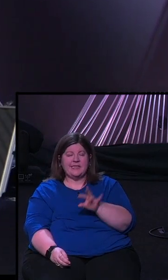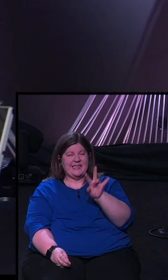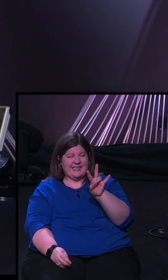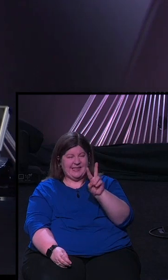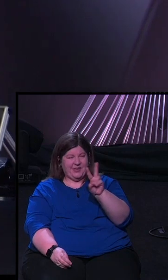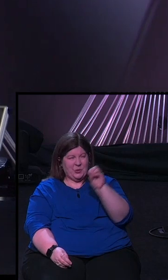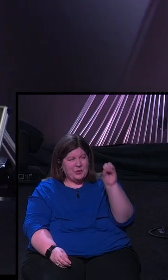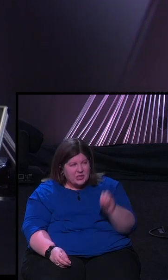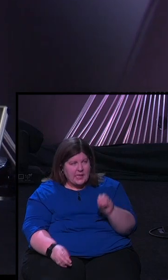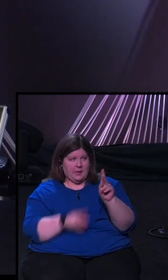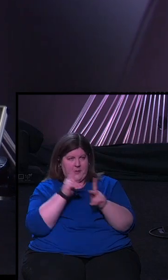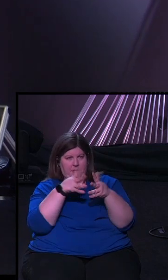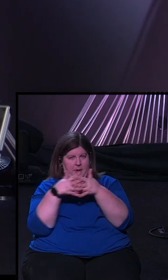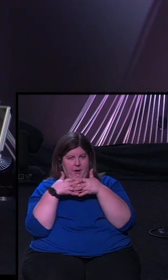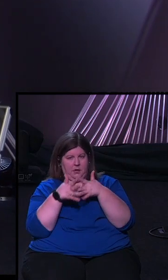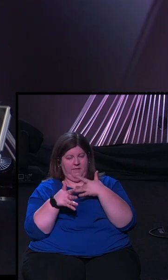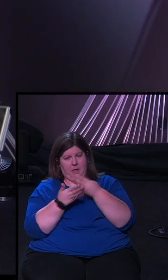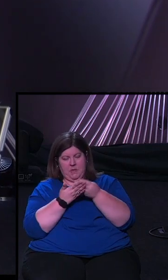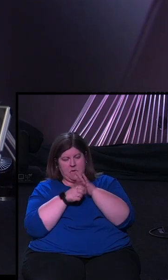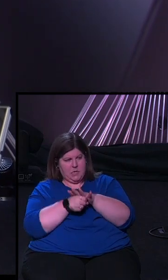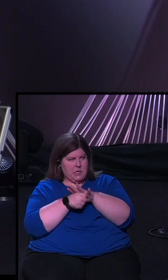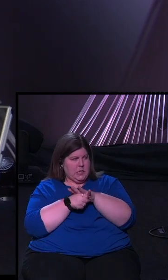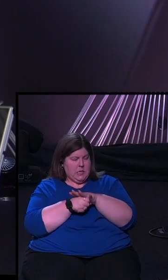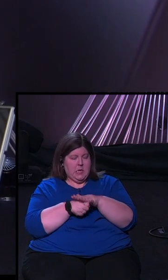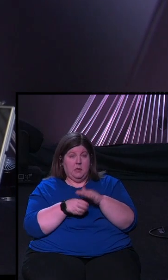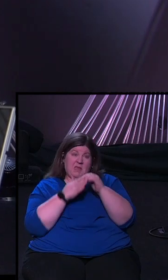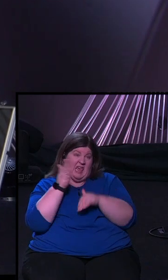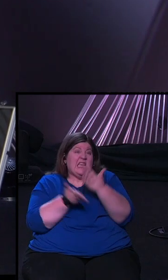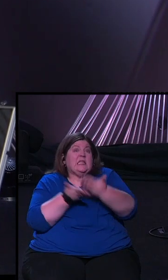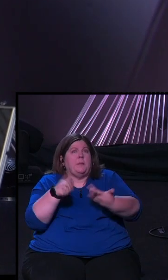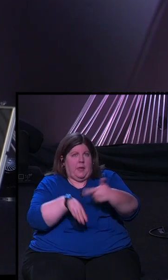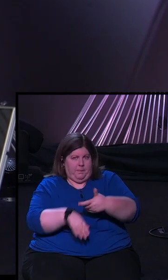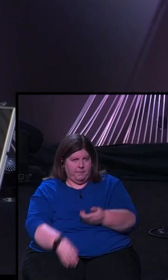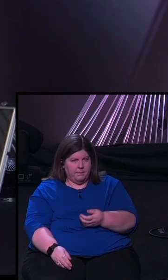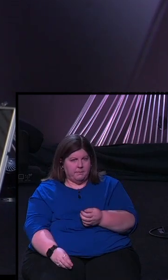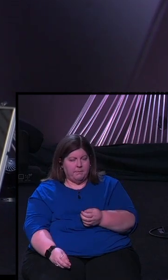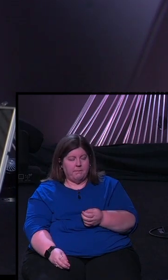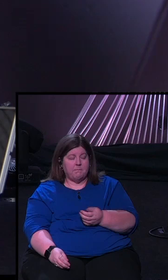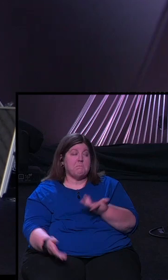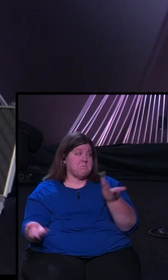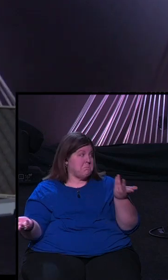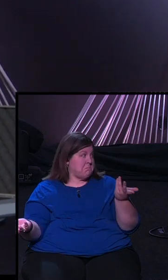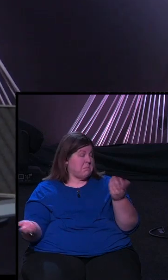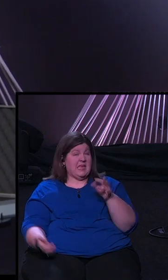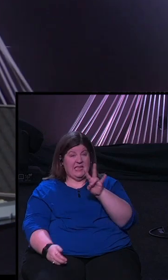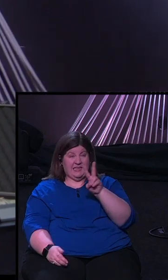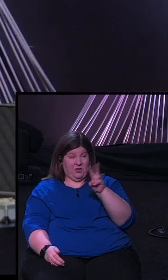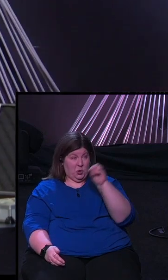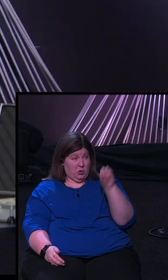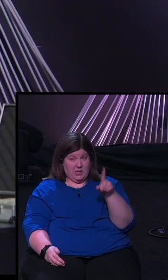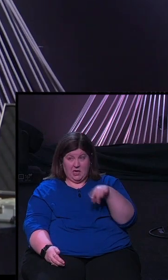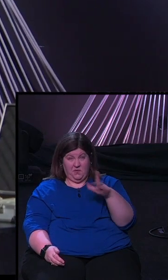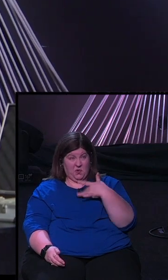72% of Americans feel stressed about money at least some of the time. So hypothetically speaking, 72% of you